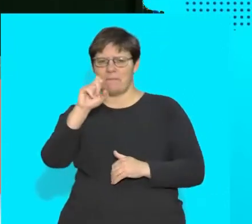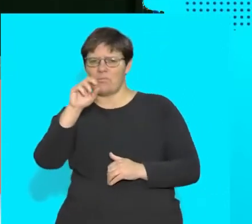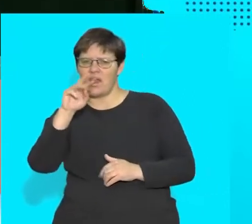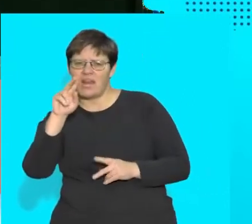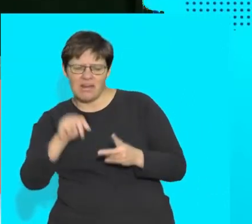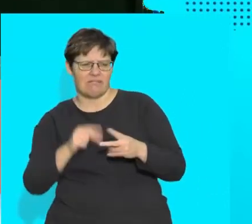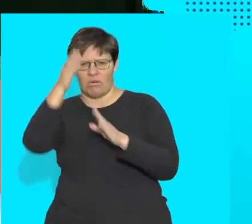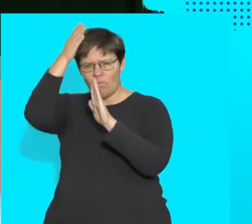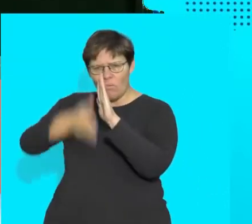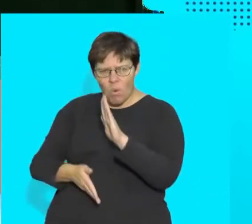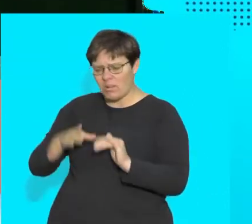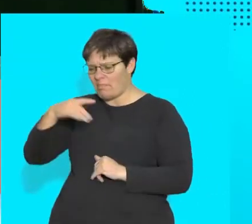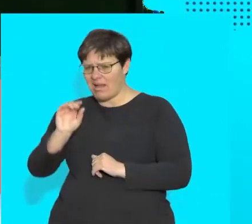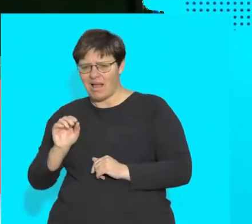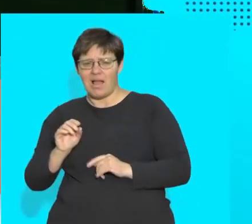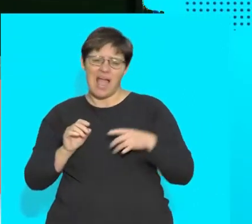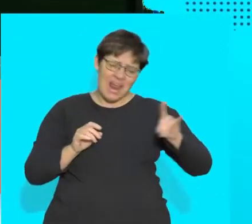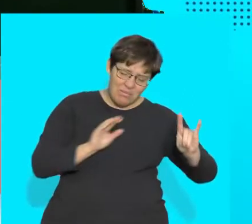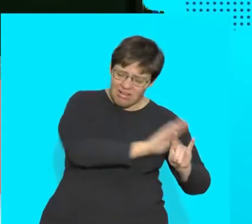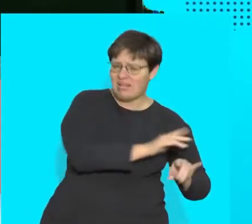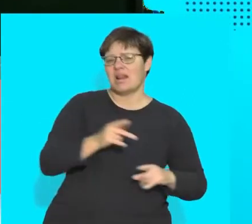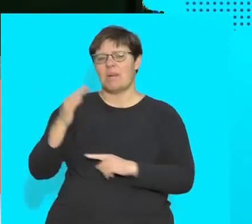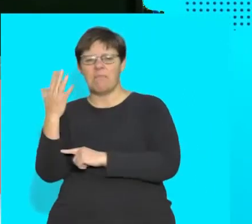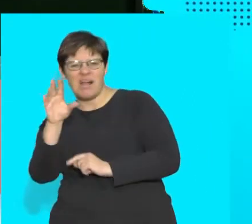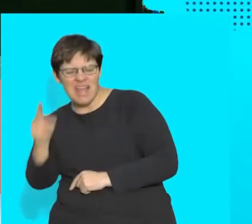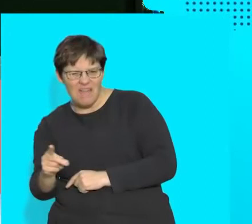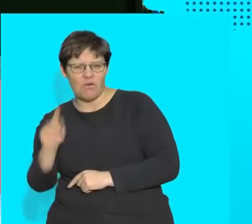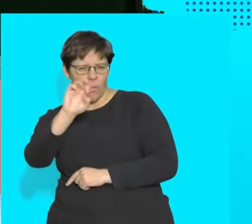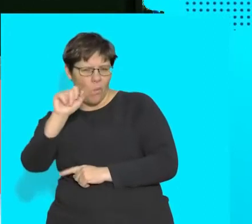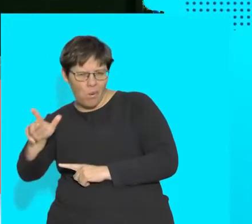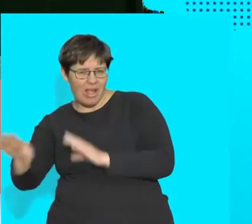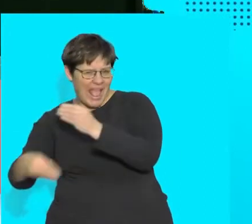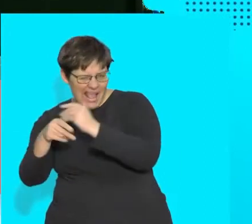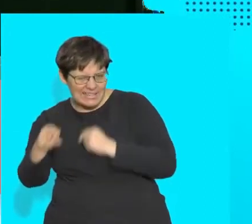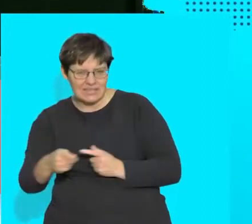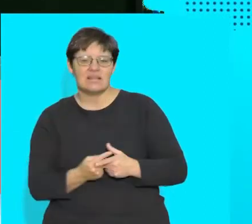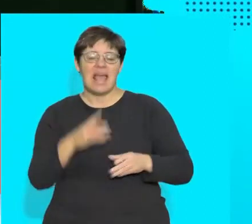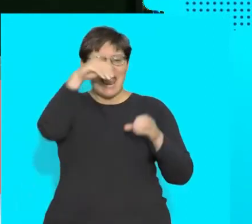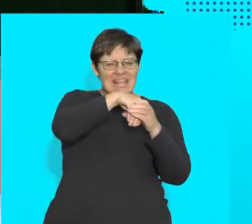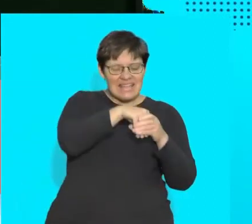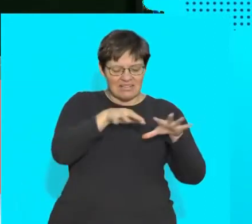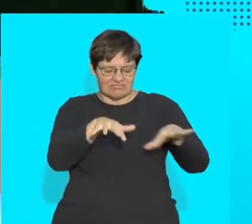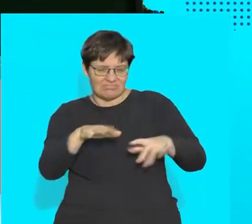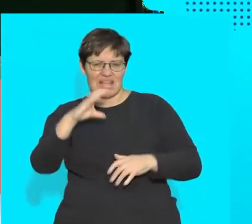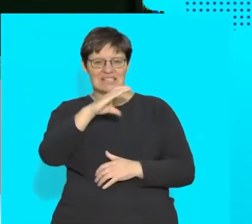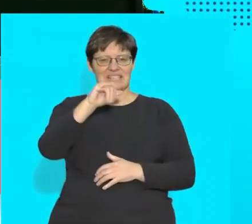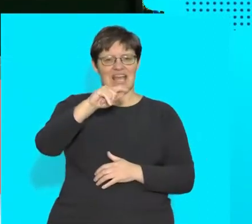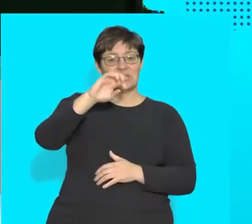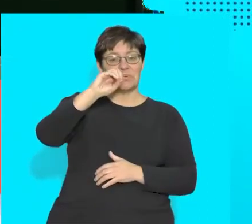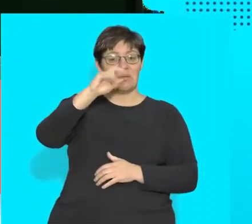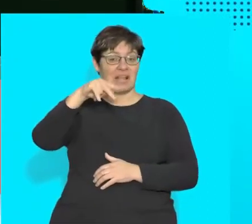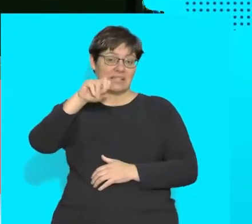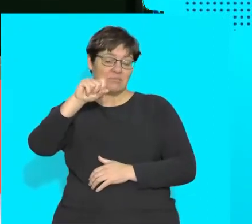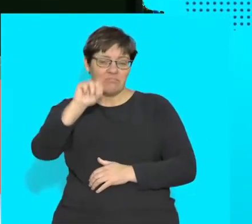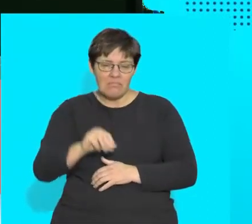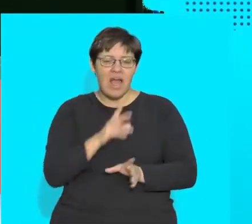membrane, a cell wall, if it's a plant cell. What do we find inside the cell? It's the cytoplasm, as you must remember, this